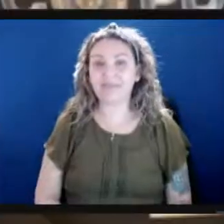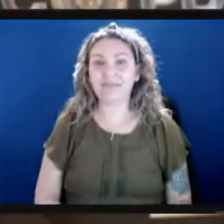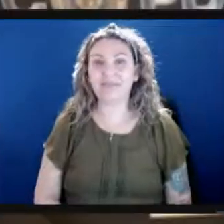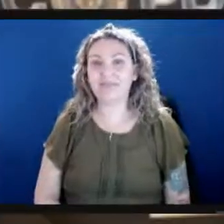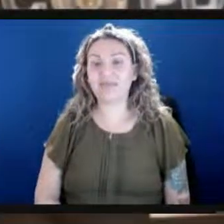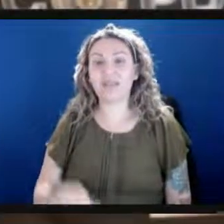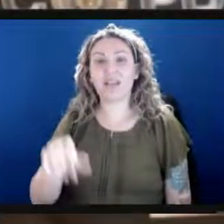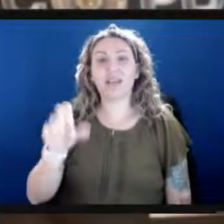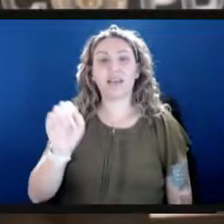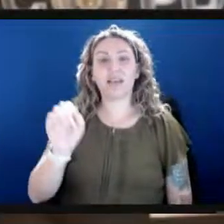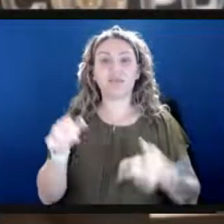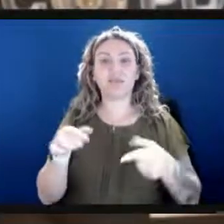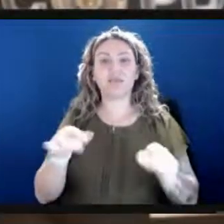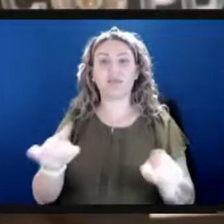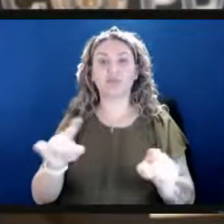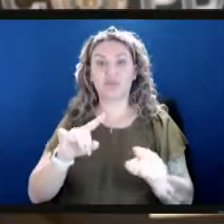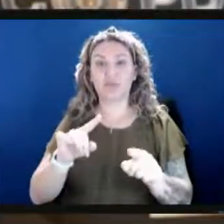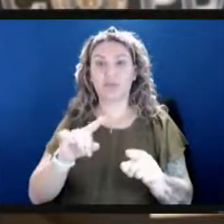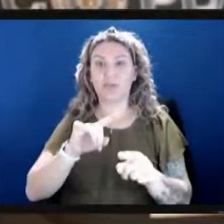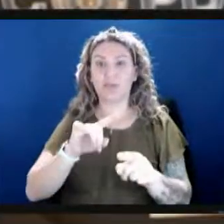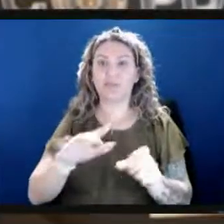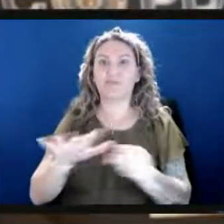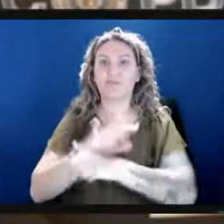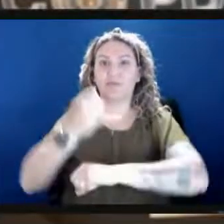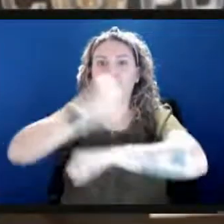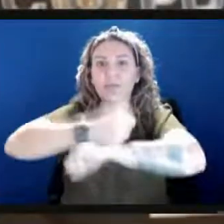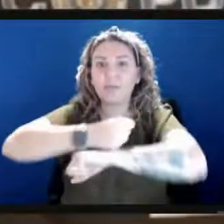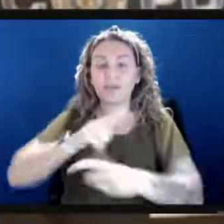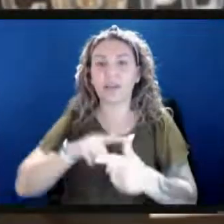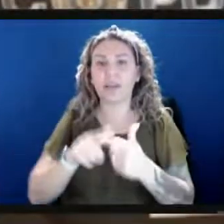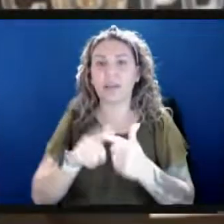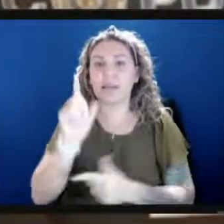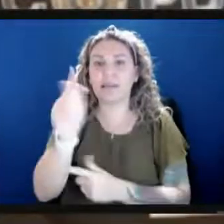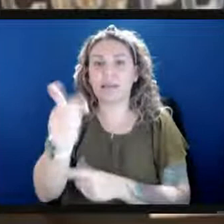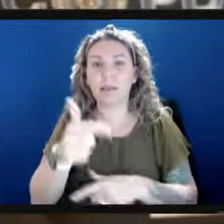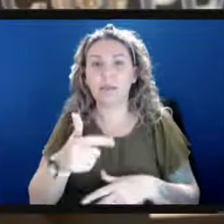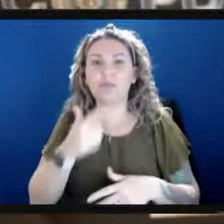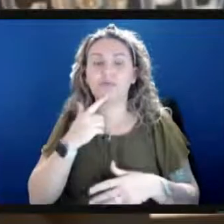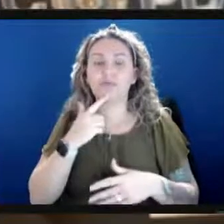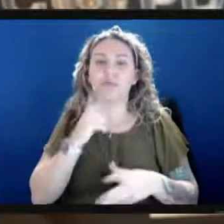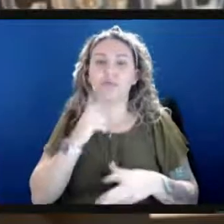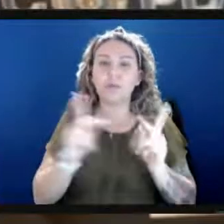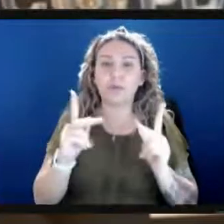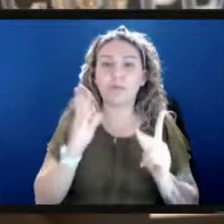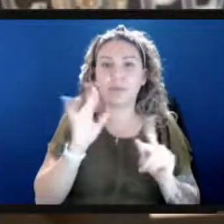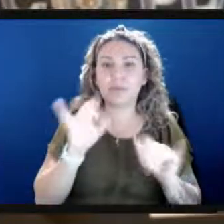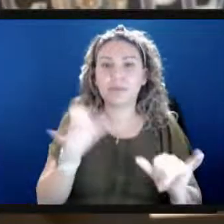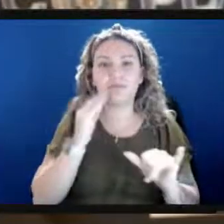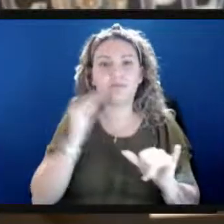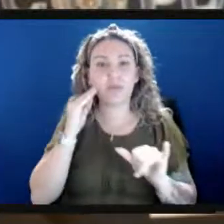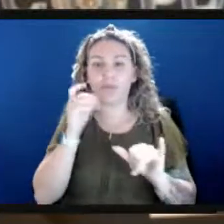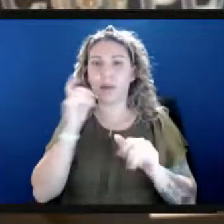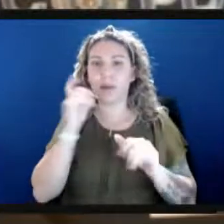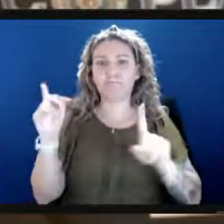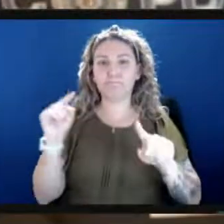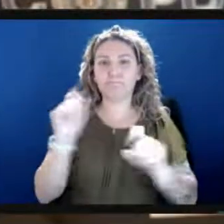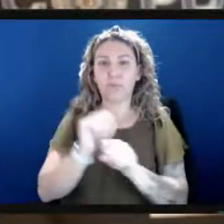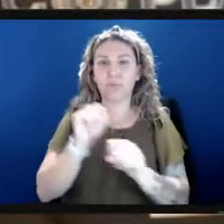During the full shutdown and then later times when more people were at home, not going to work, I think it definitely played a